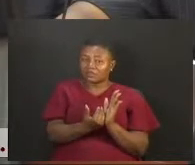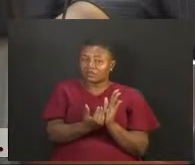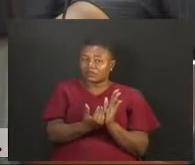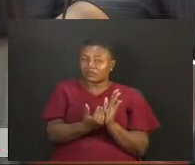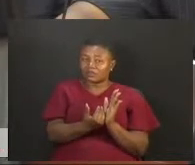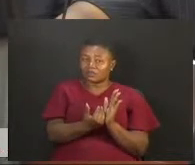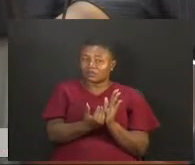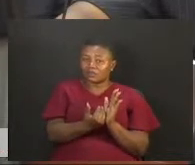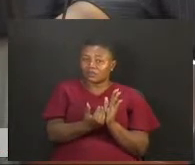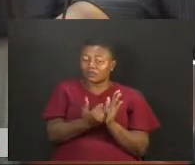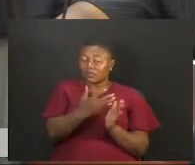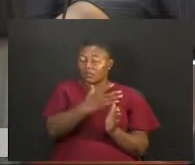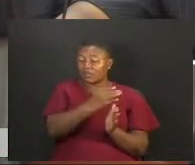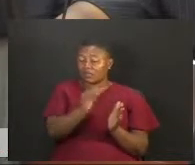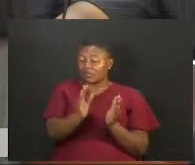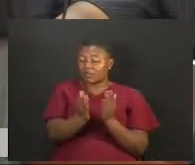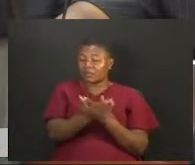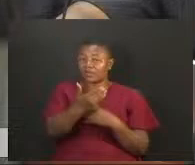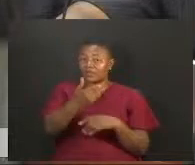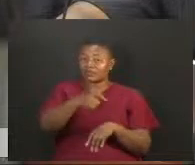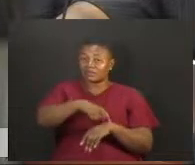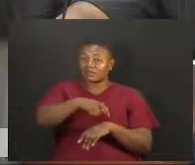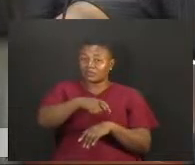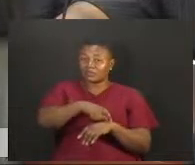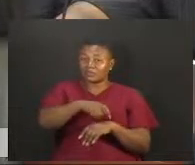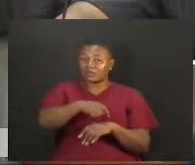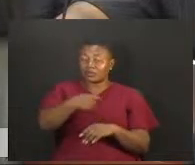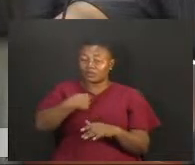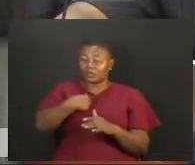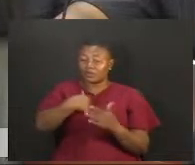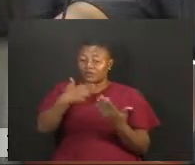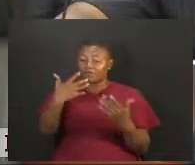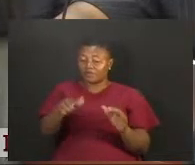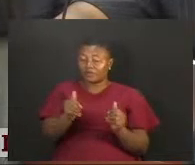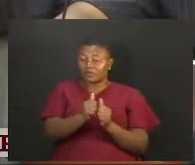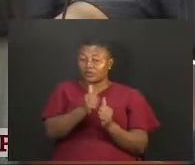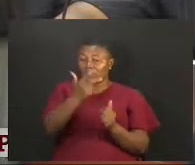finish implementing the three that will come after this one,